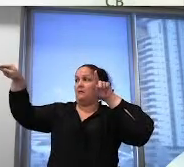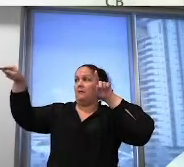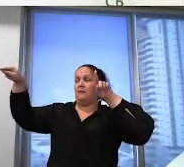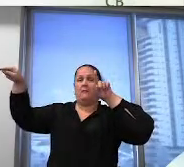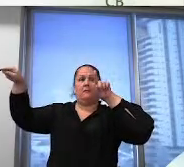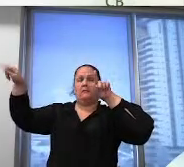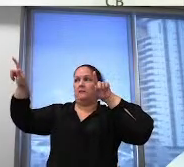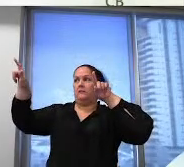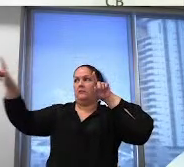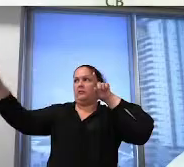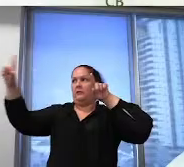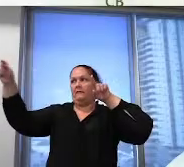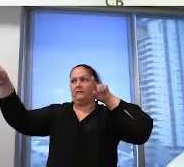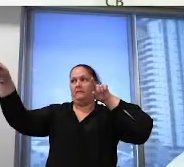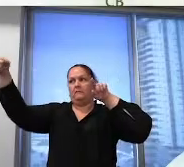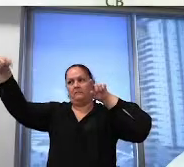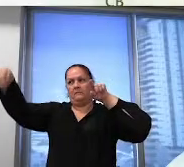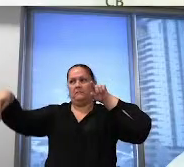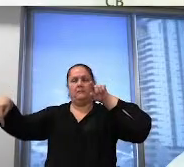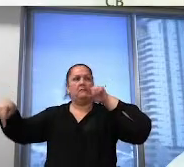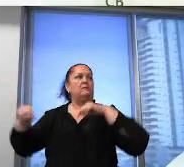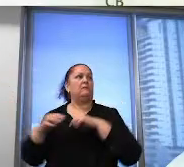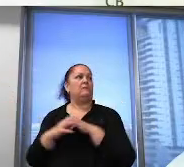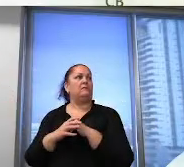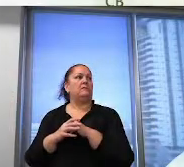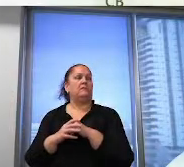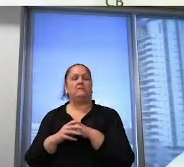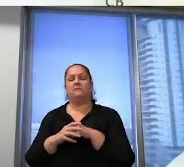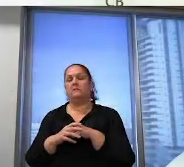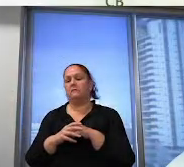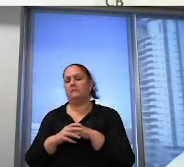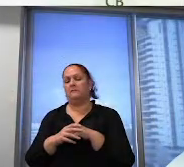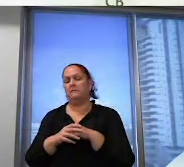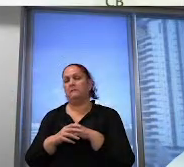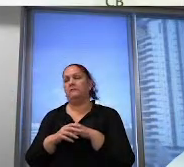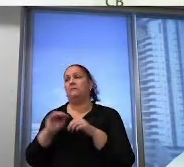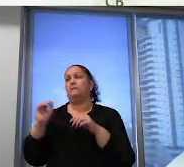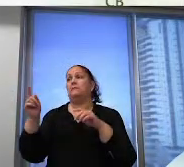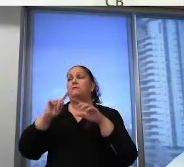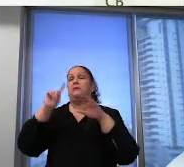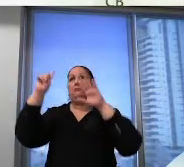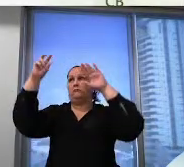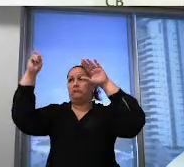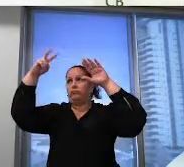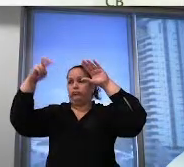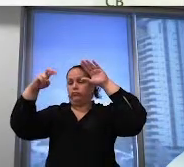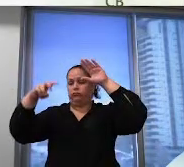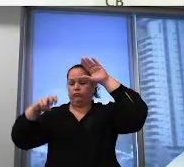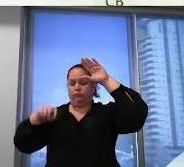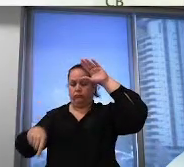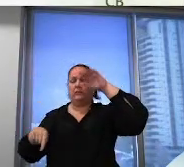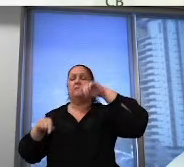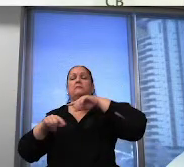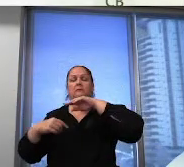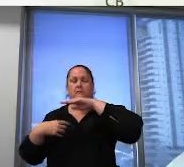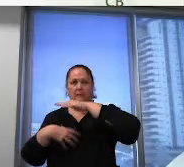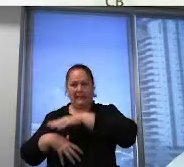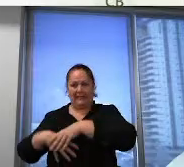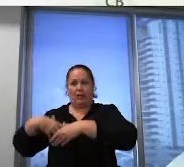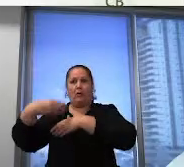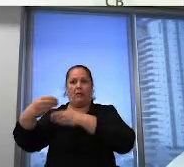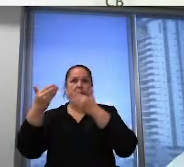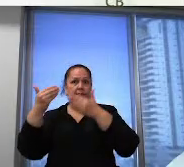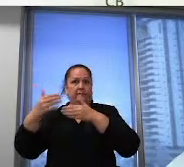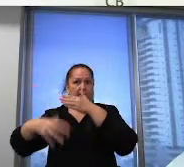the lobby, also on your left, just past the bank of elevators. Once you have exited the building's lobby, continue to